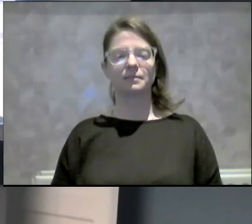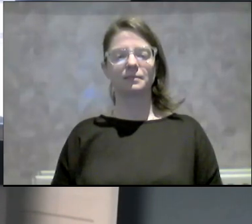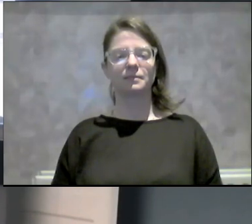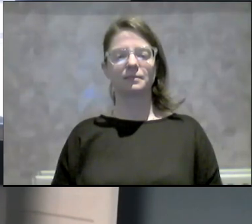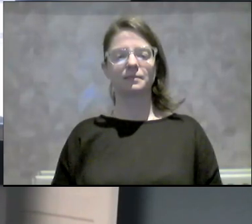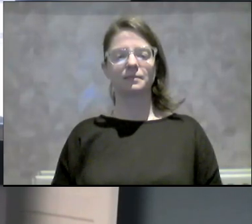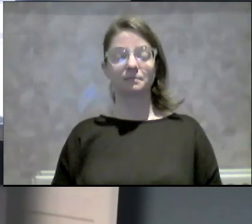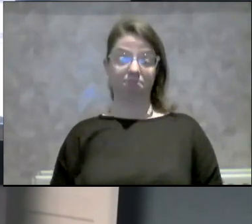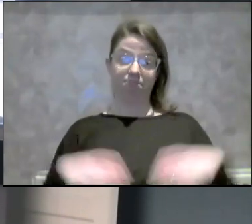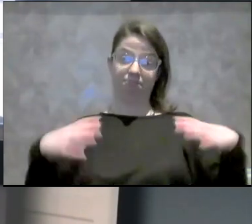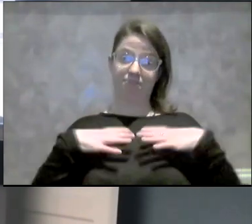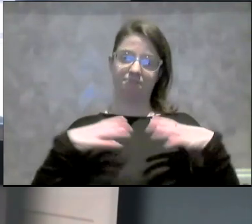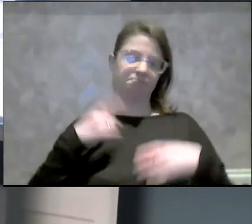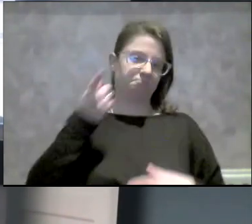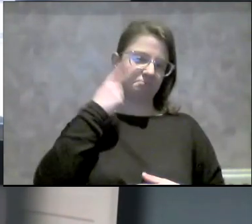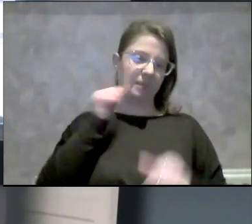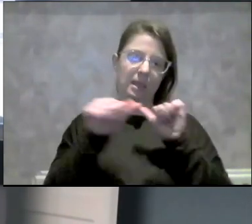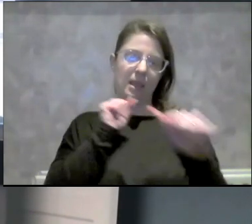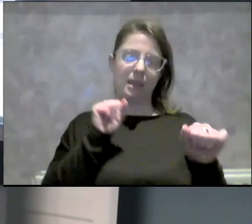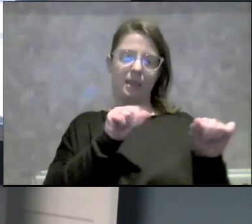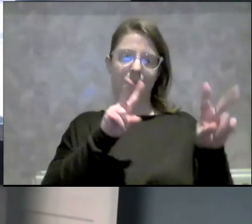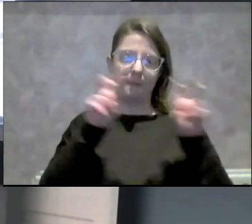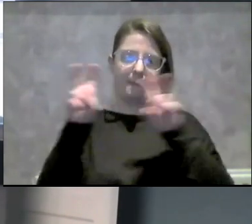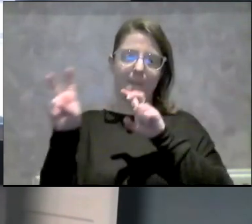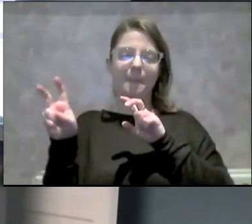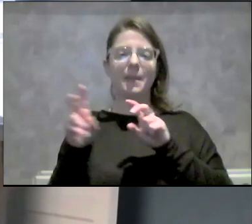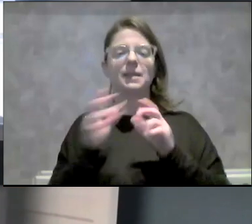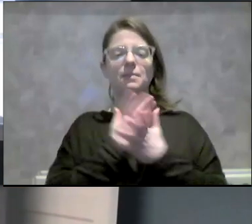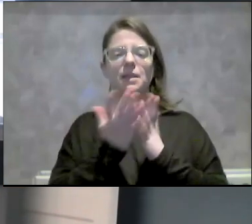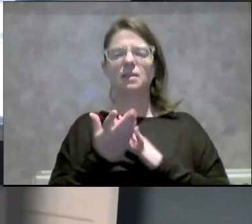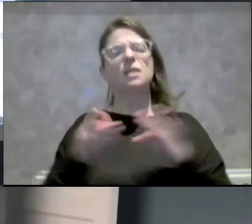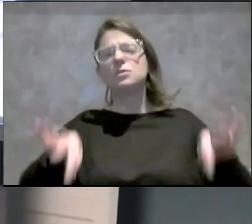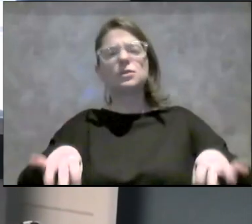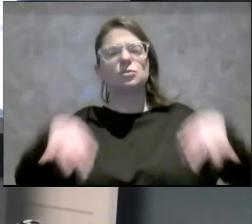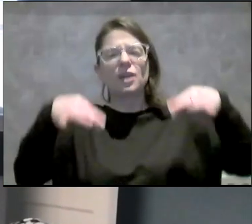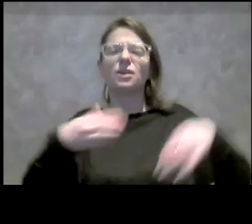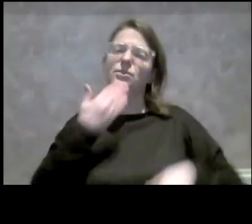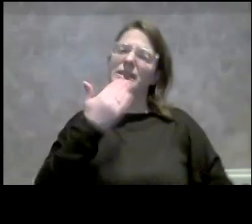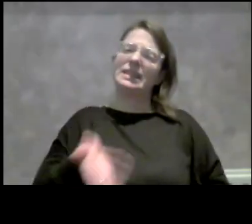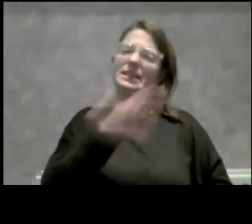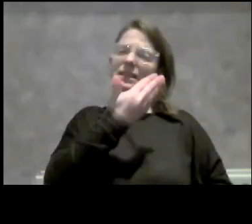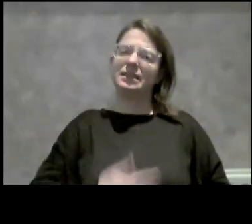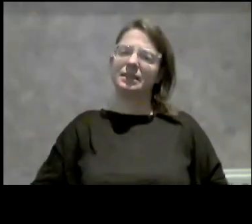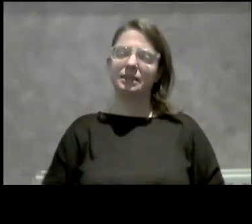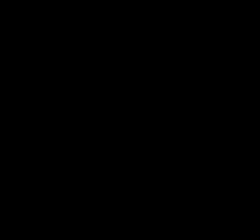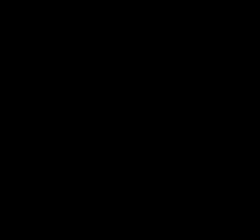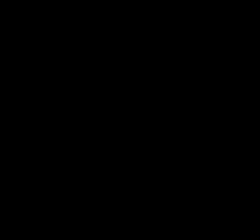Right, come on, let's go watch some of your best bits. And go and put some bloody trousers on.